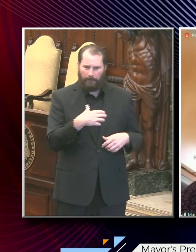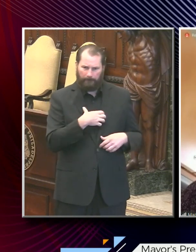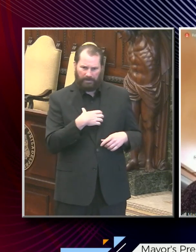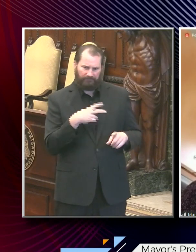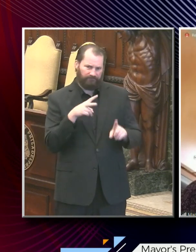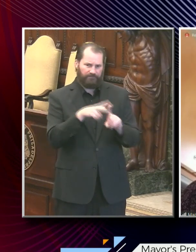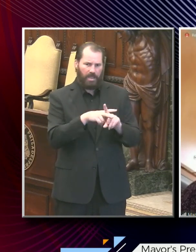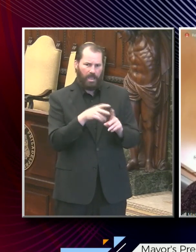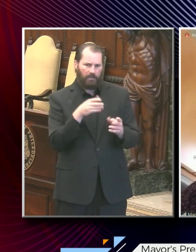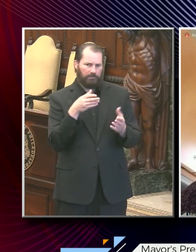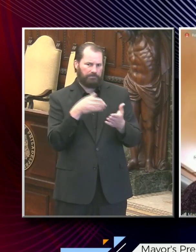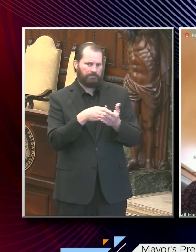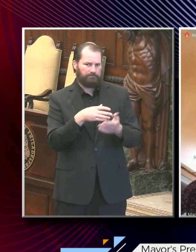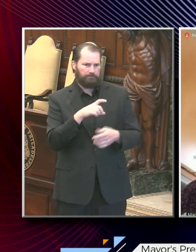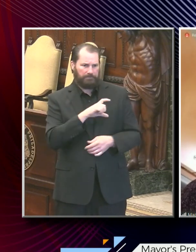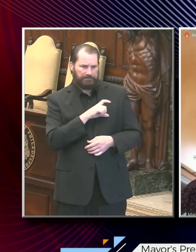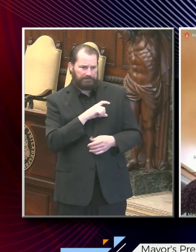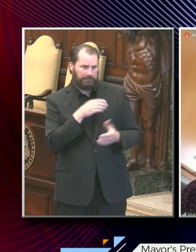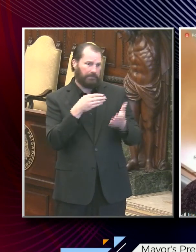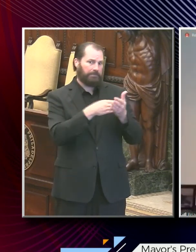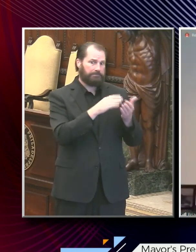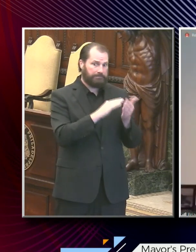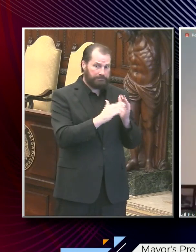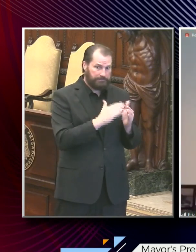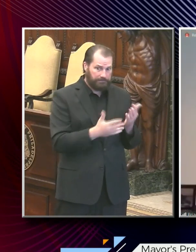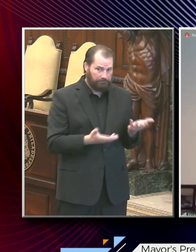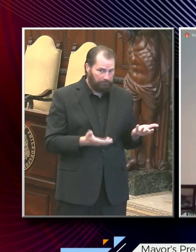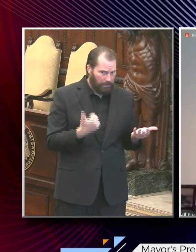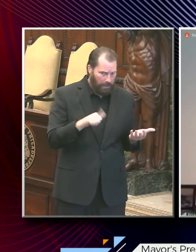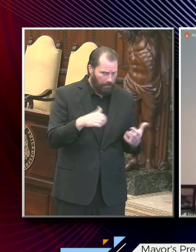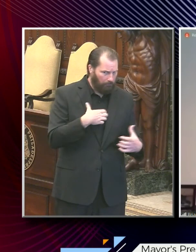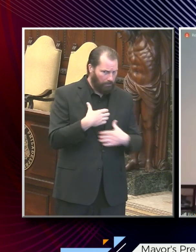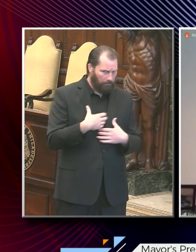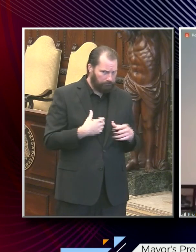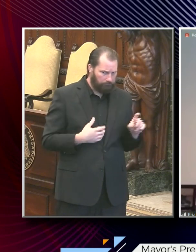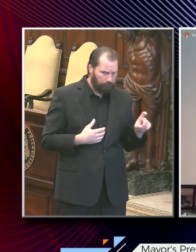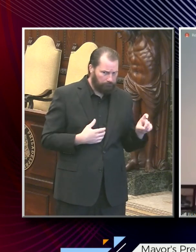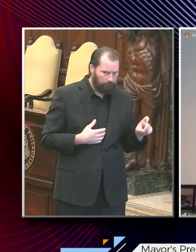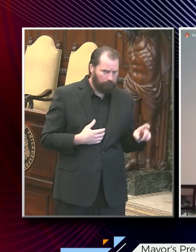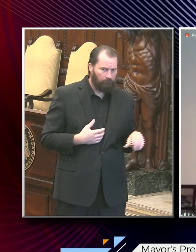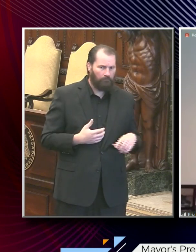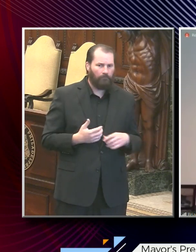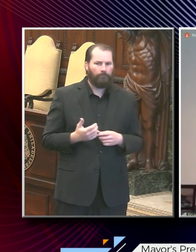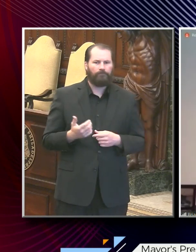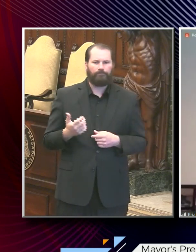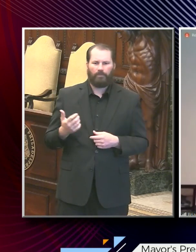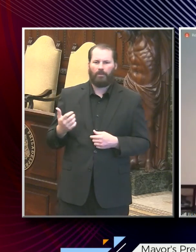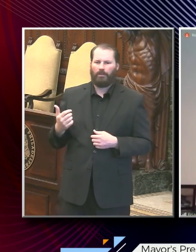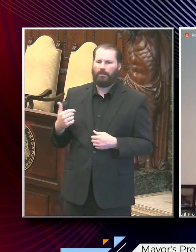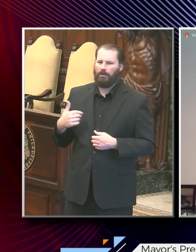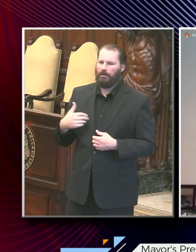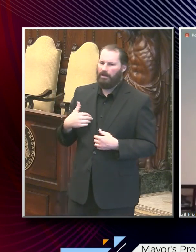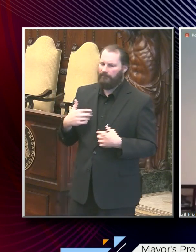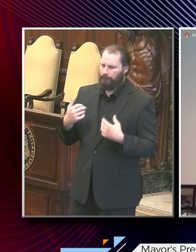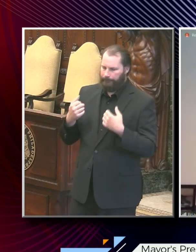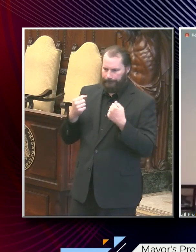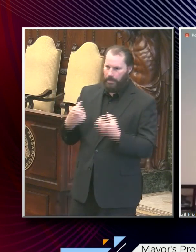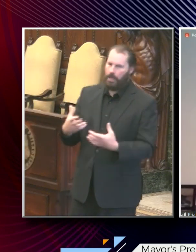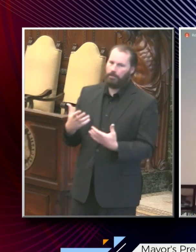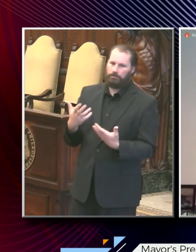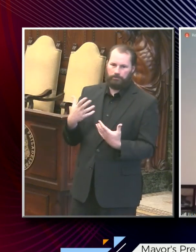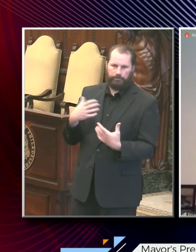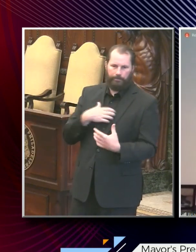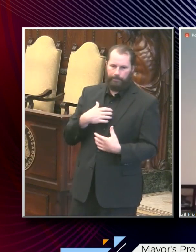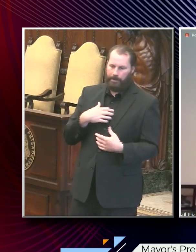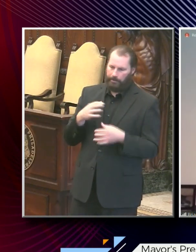incident, of the people who were involved? We've gotten a number of complaints throughout the demonstrations. I